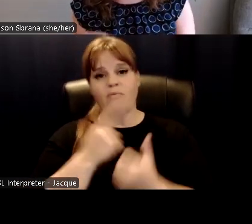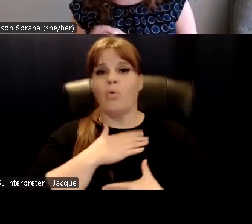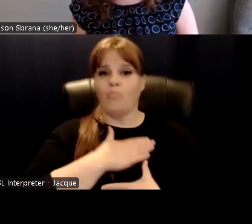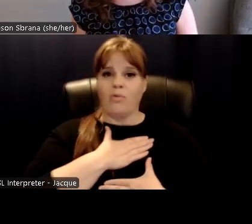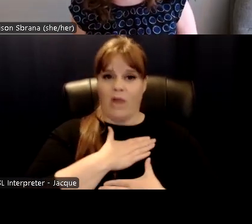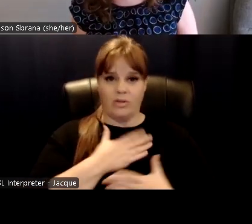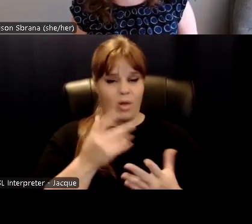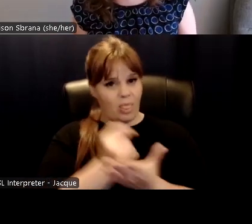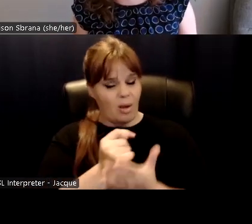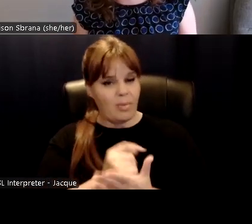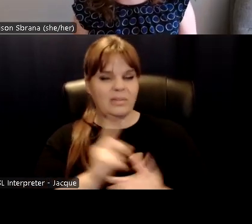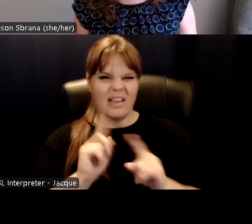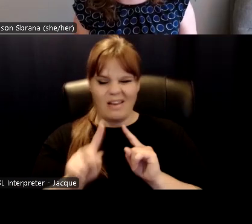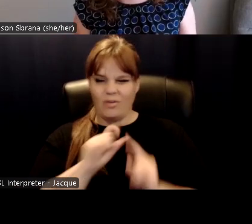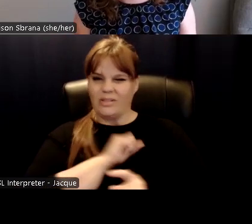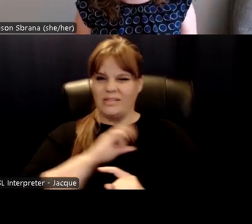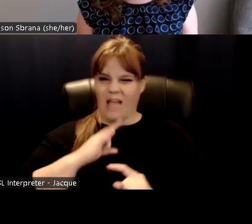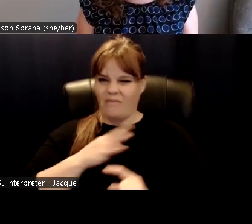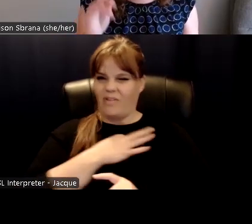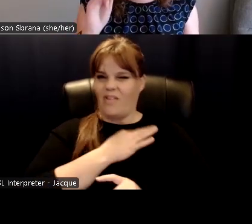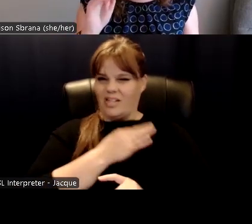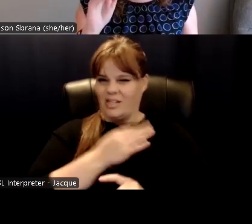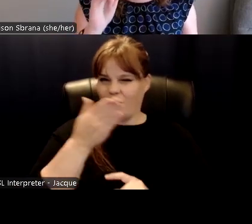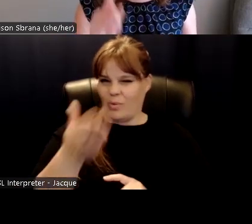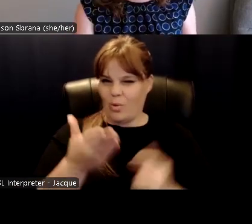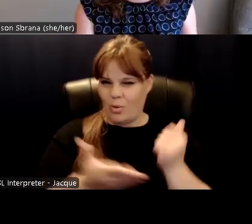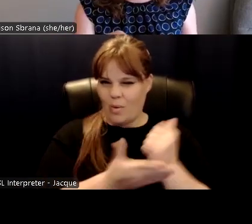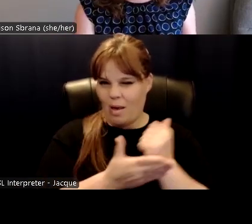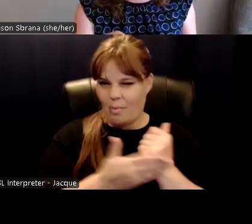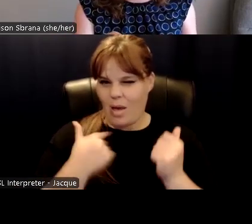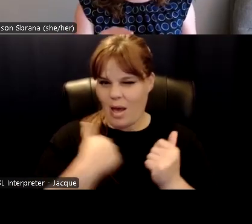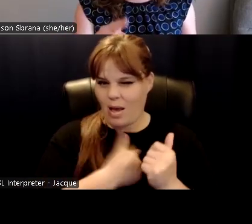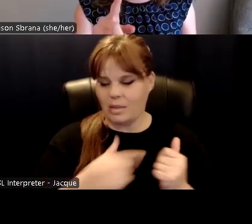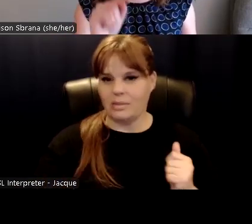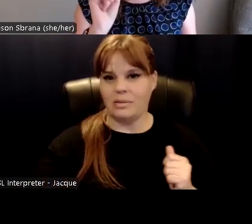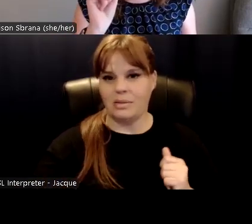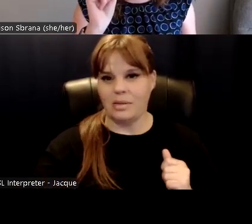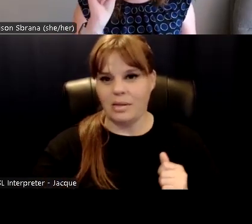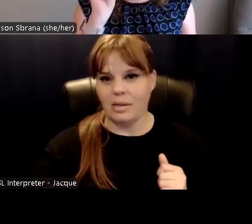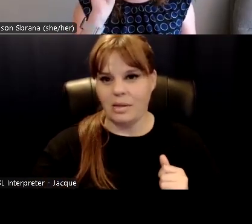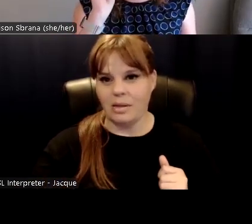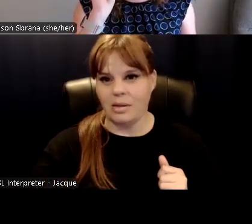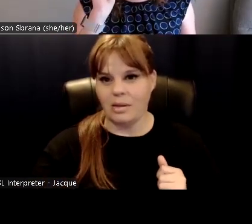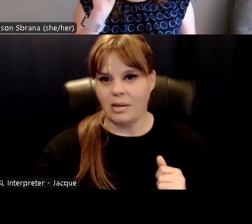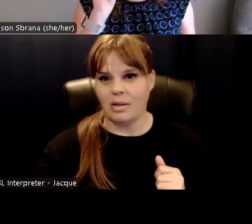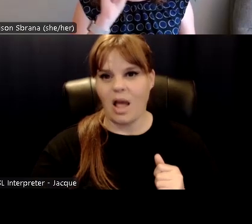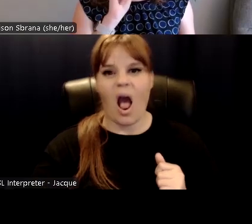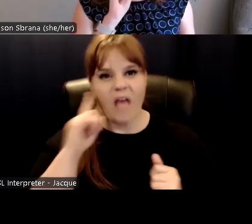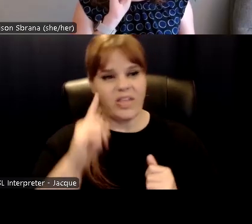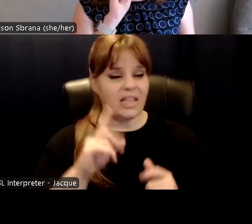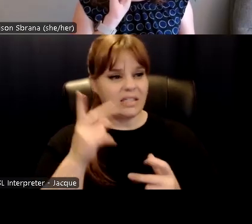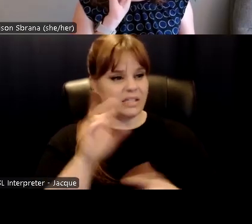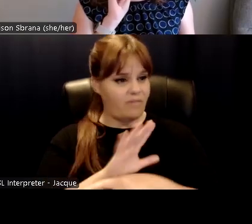and different staff and volunteers who were there to help us. I think that this is a video. Do we want to try to play it?